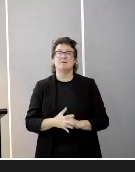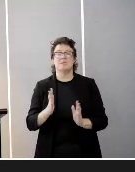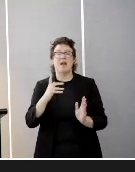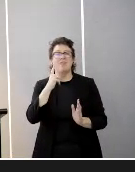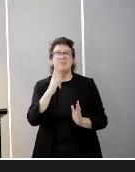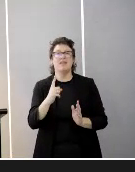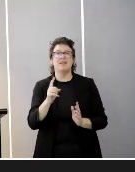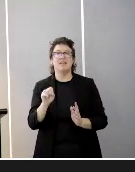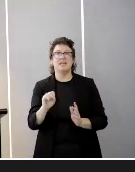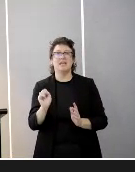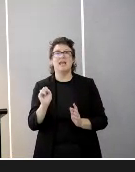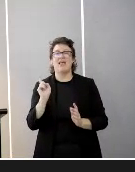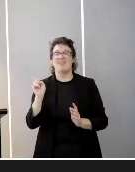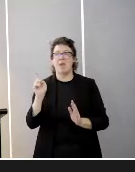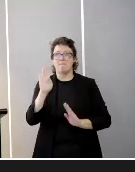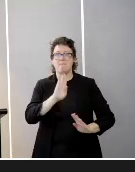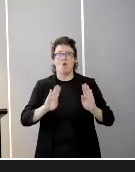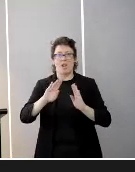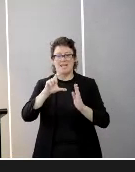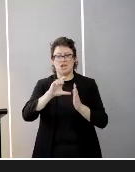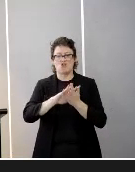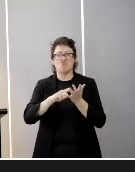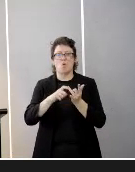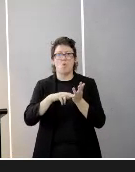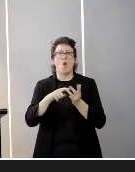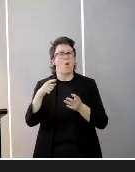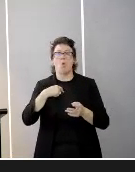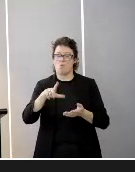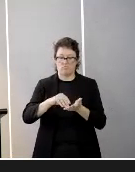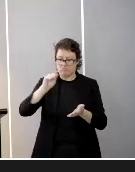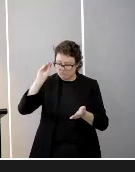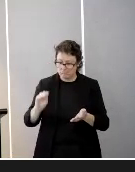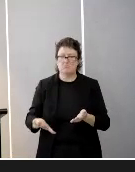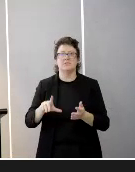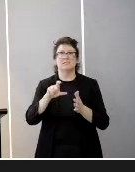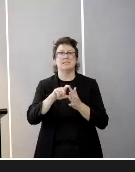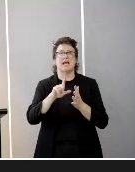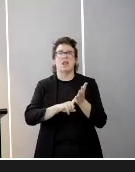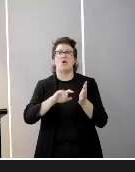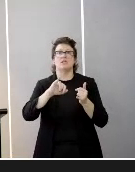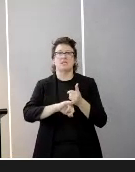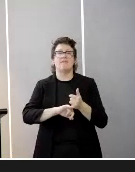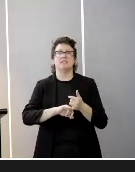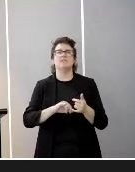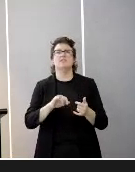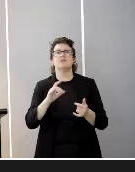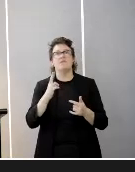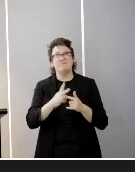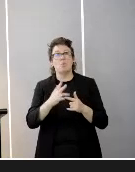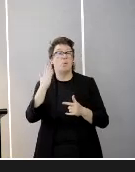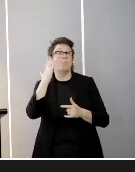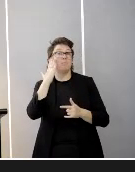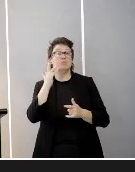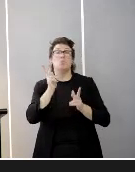think, the chronobiology field is pretty united on doing away with daylight savings for mental and physical